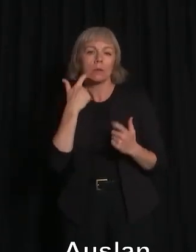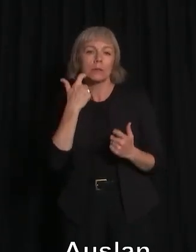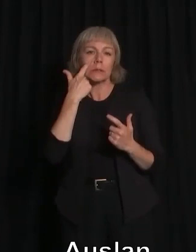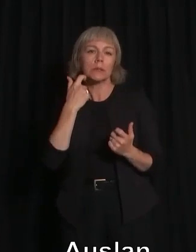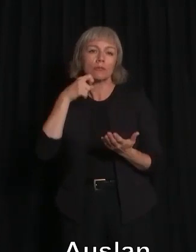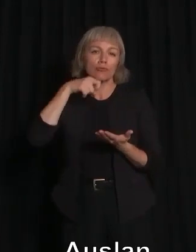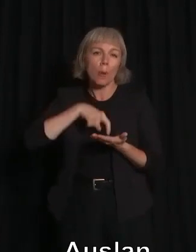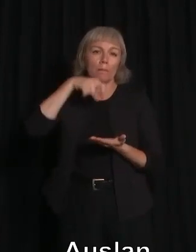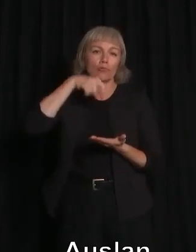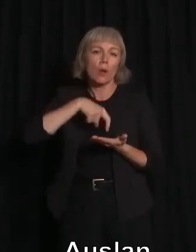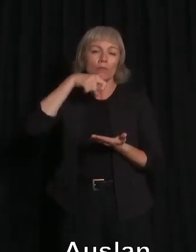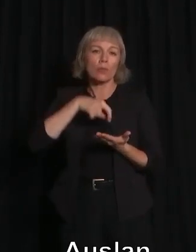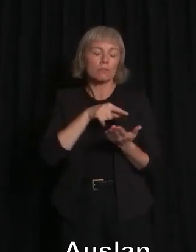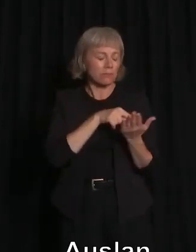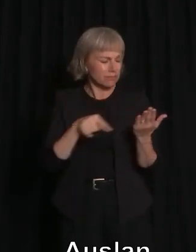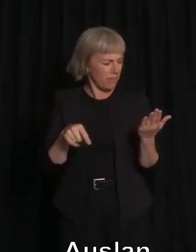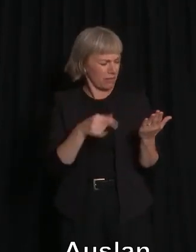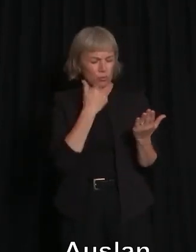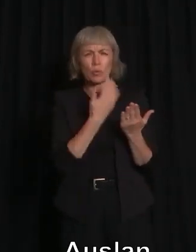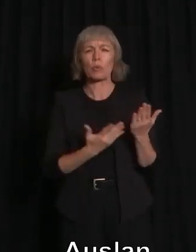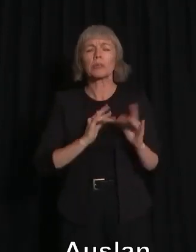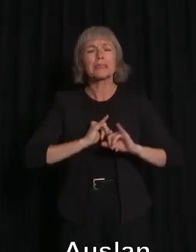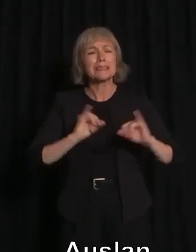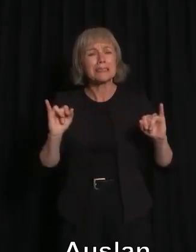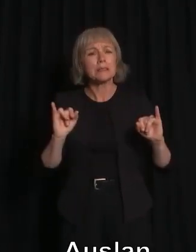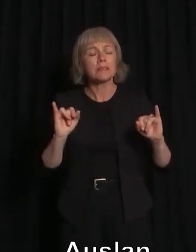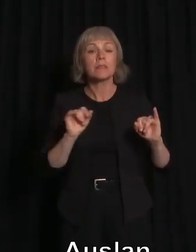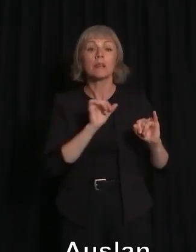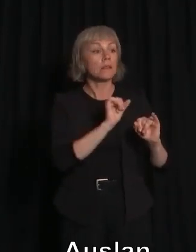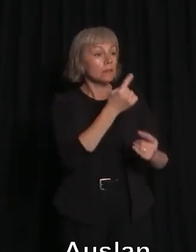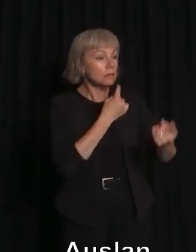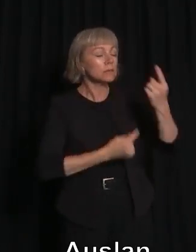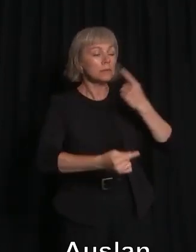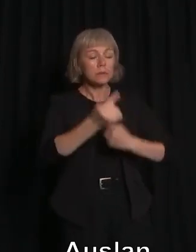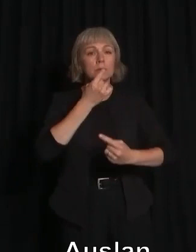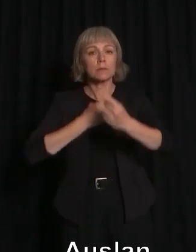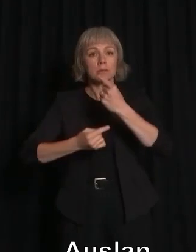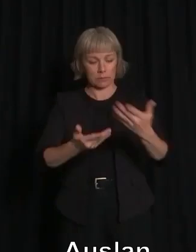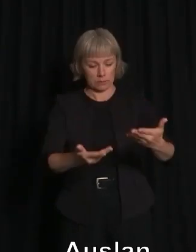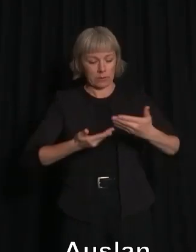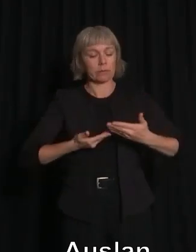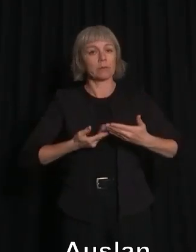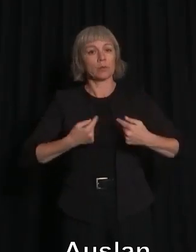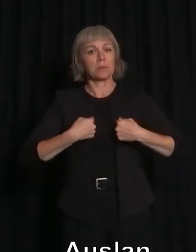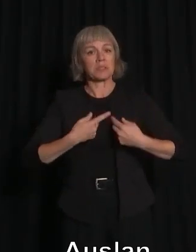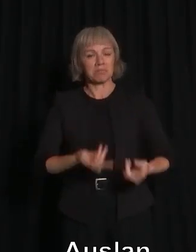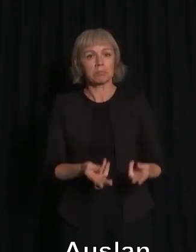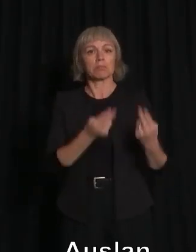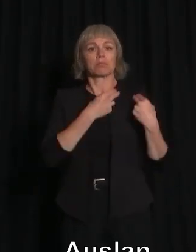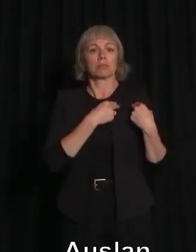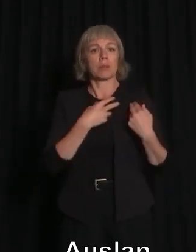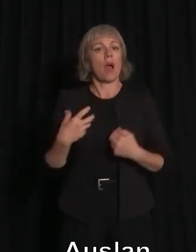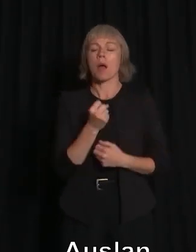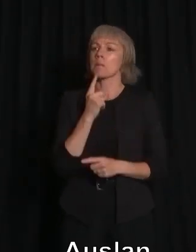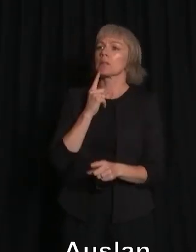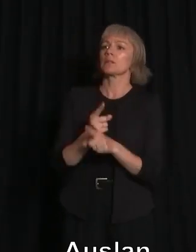them. I cannot not do so because they are often given to me so that through them I can strive to speak